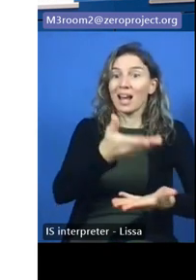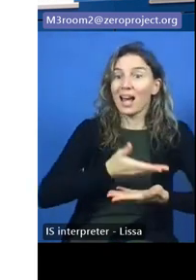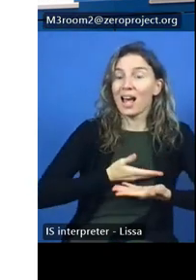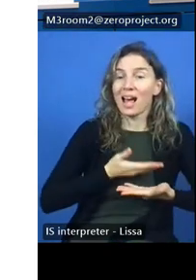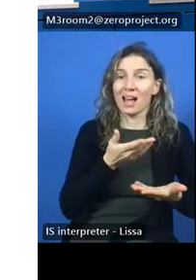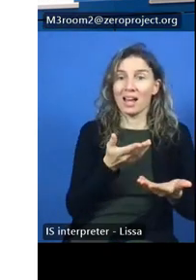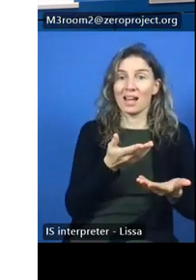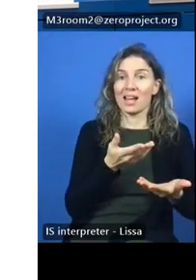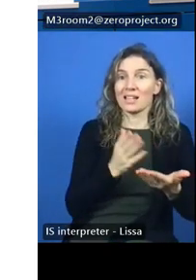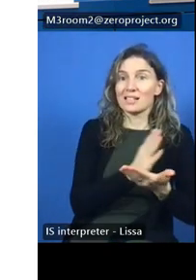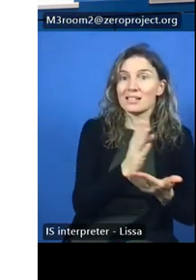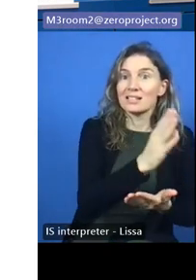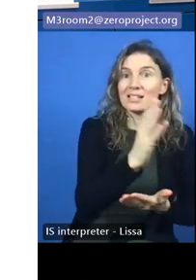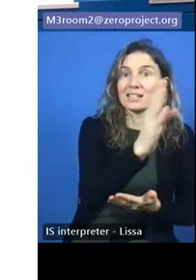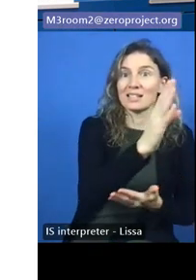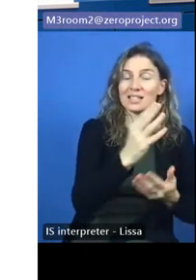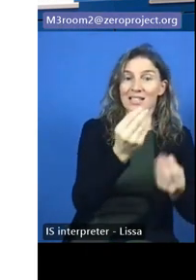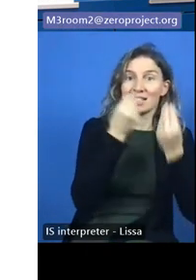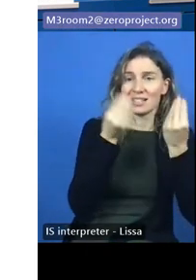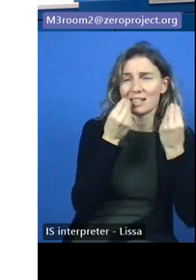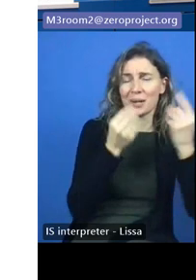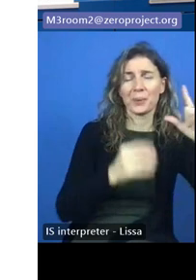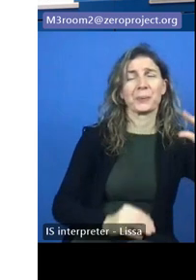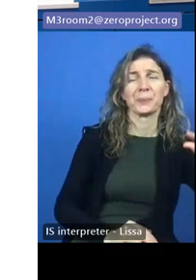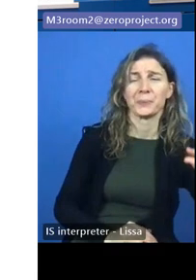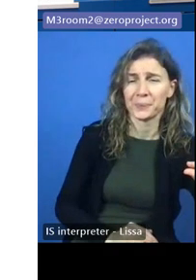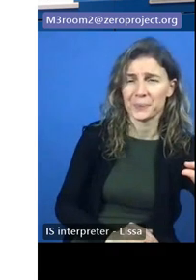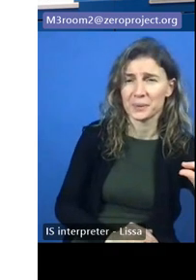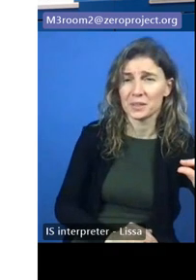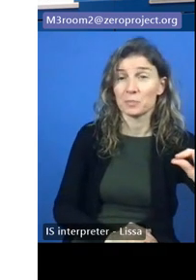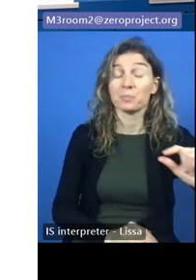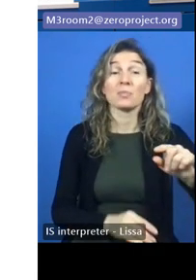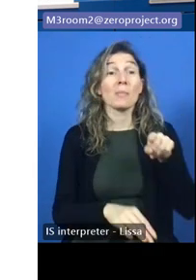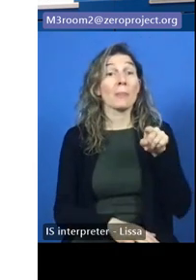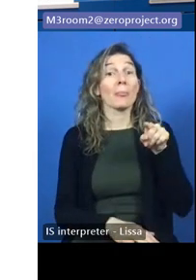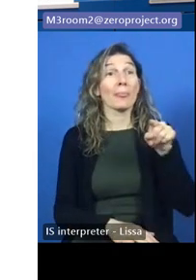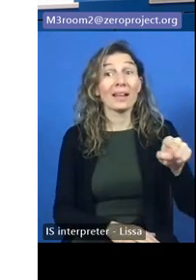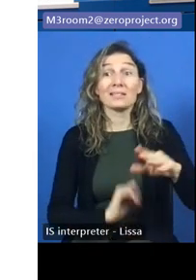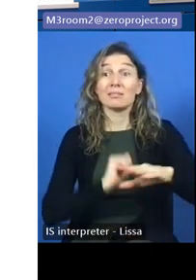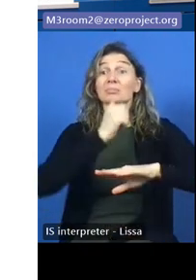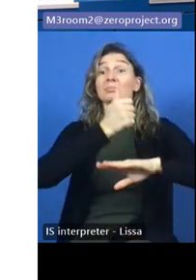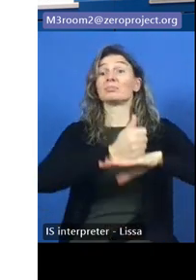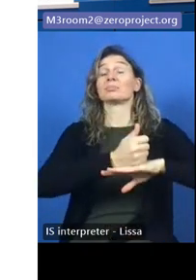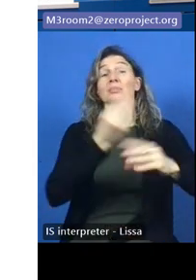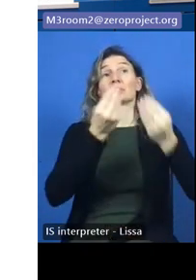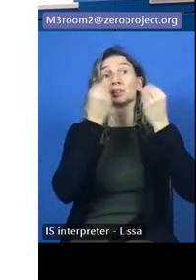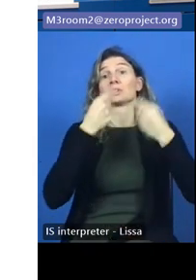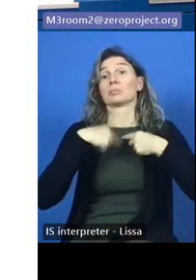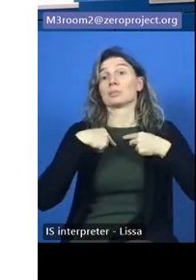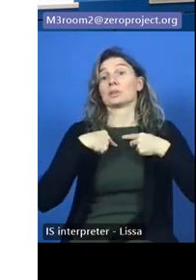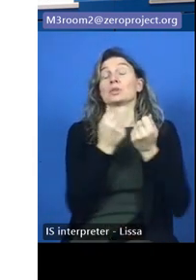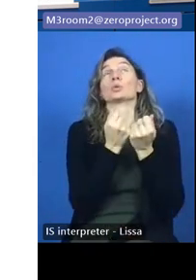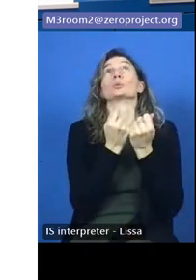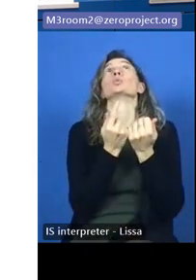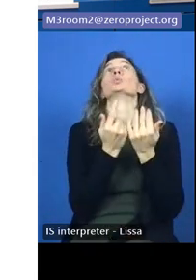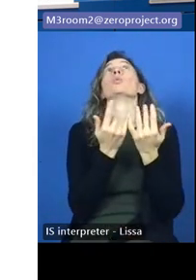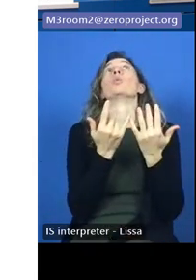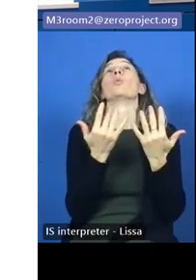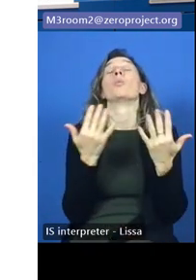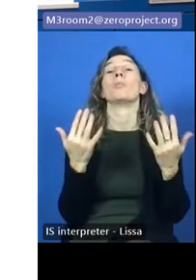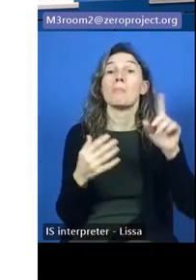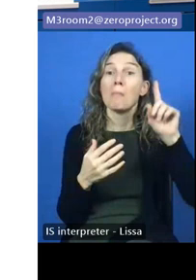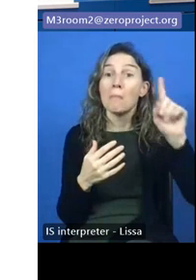survive. This initiative has taught me so many things, but most of all, it has taught me that empowering